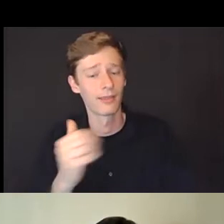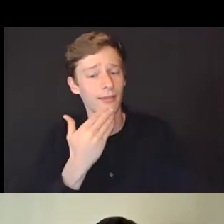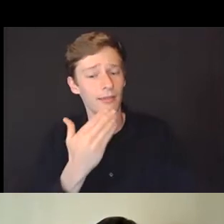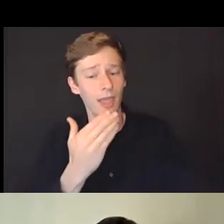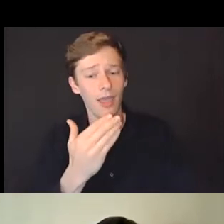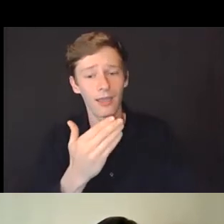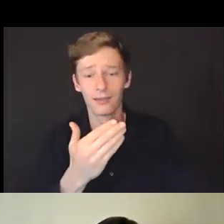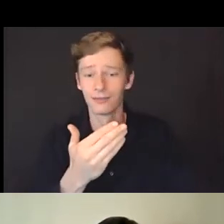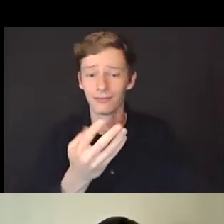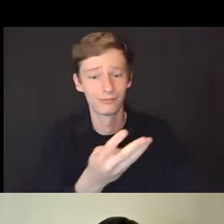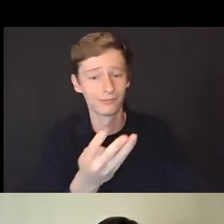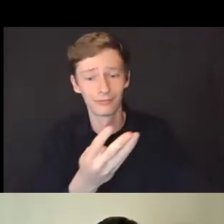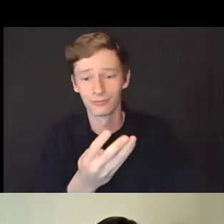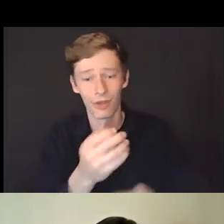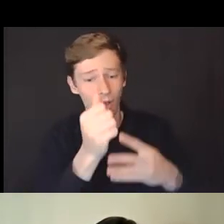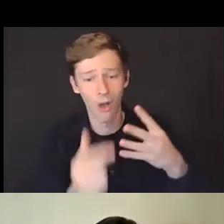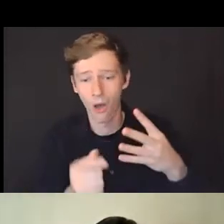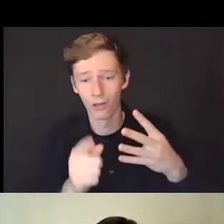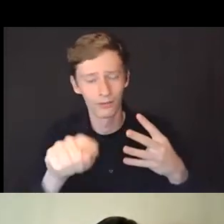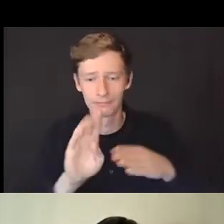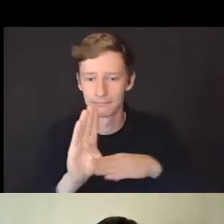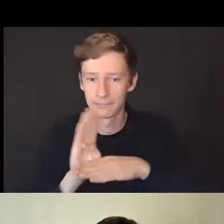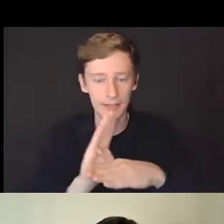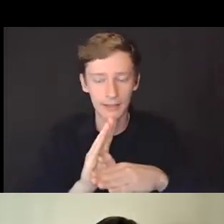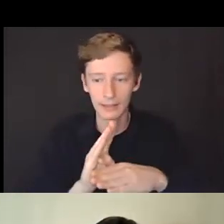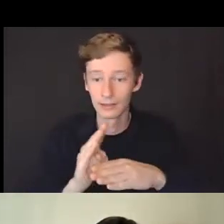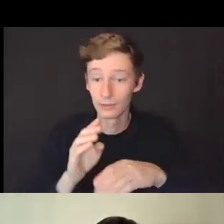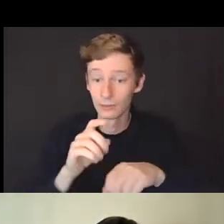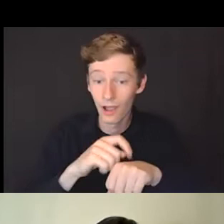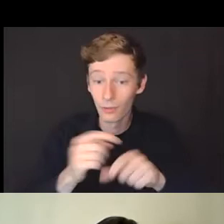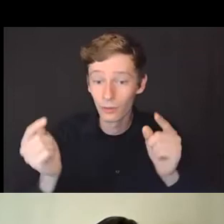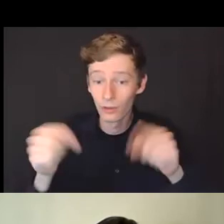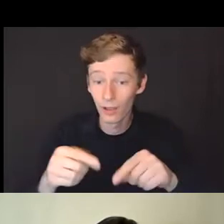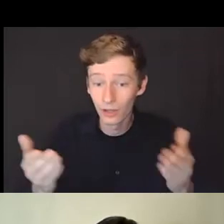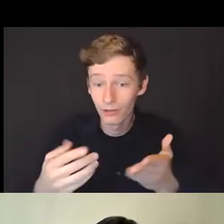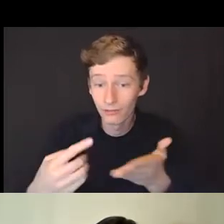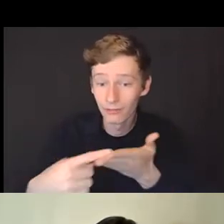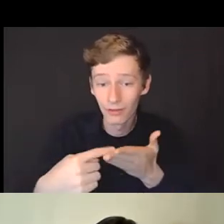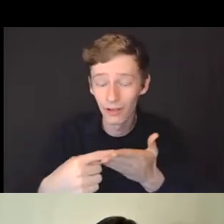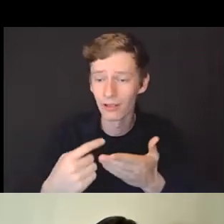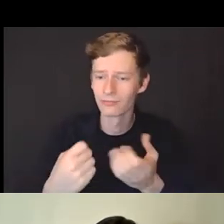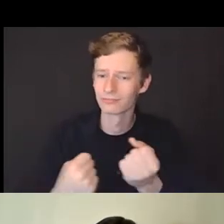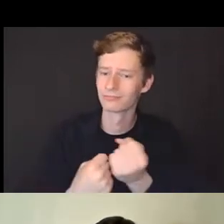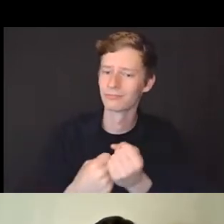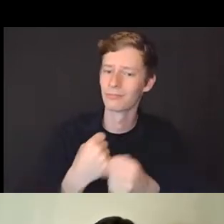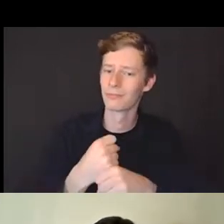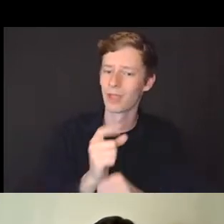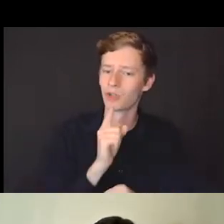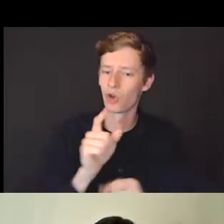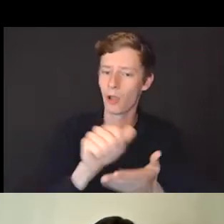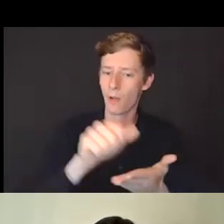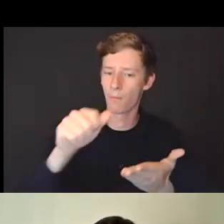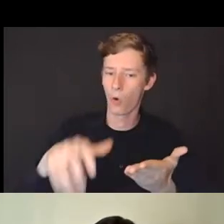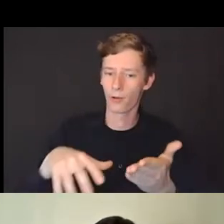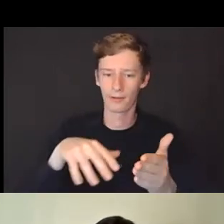busy trying to, you know, fighting with us in your own positions to ensure that, you know, abortion is accessible, is affordable, and that that